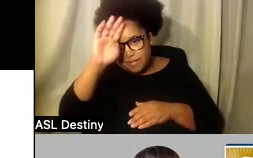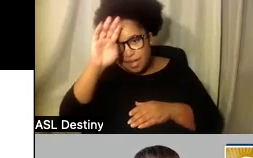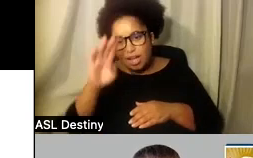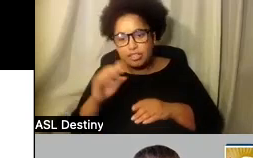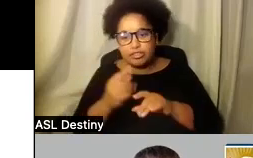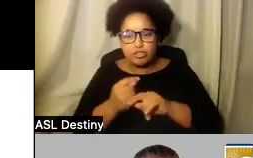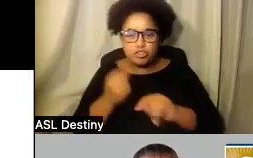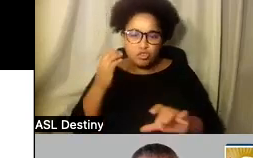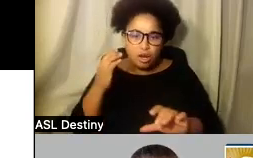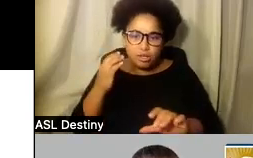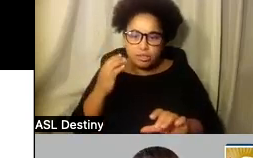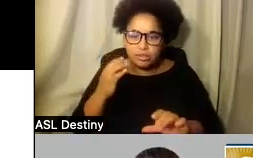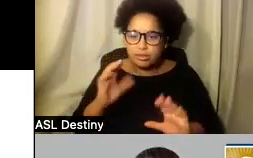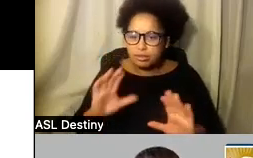not,